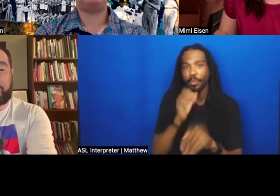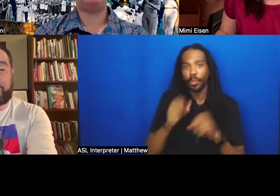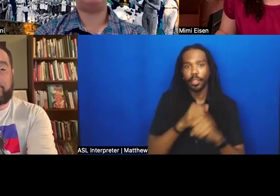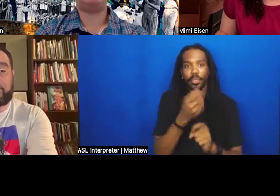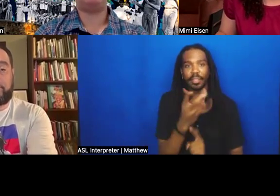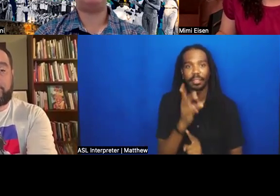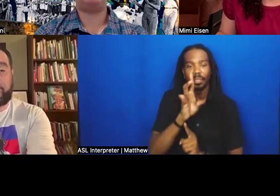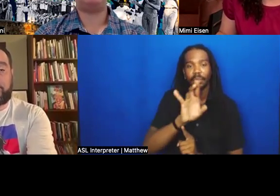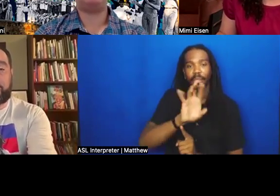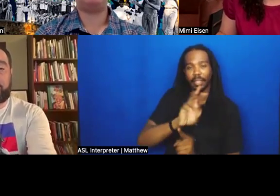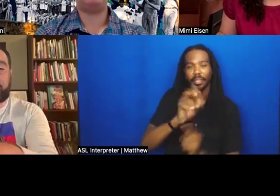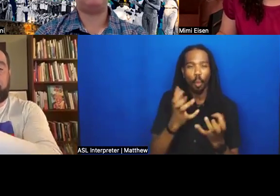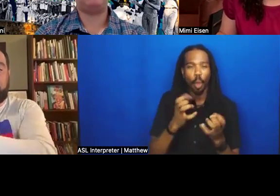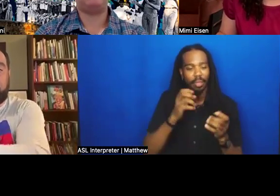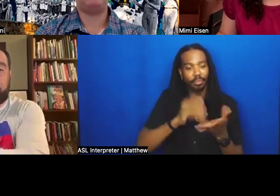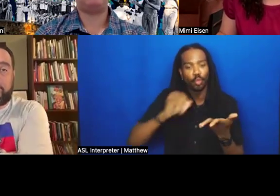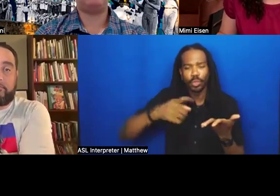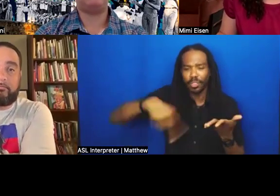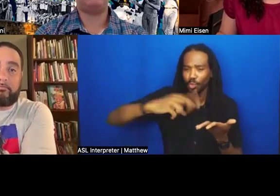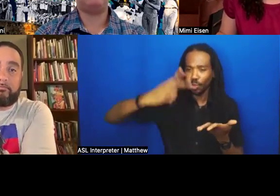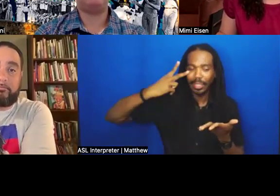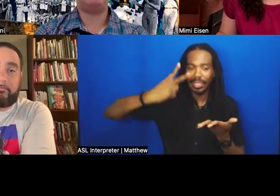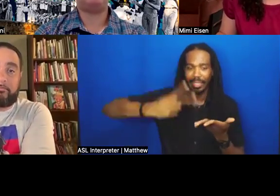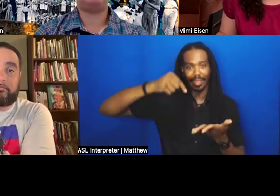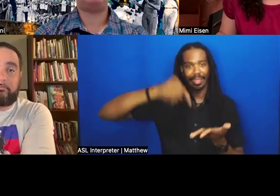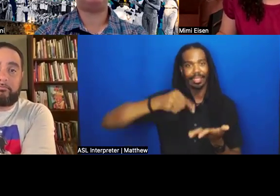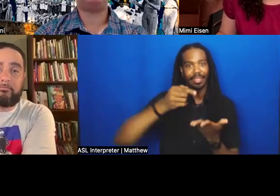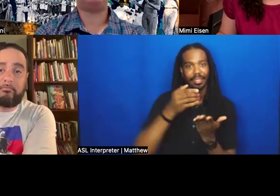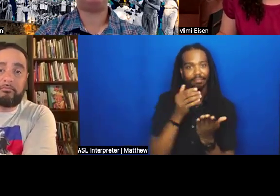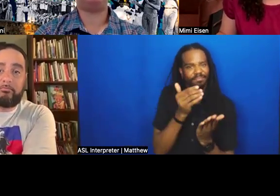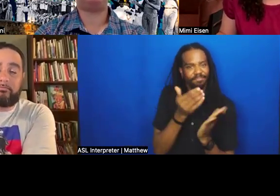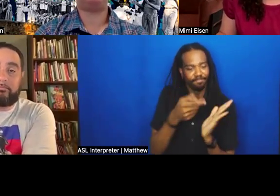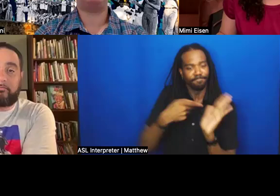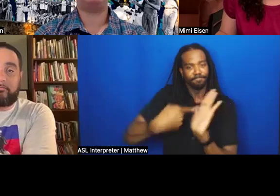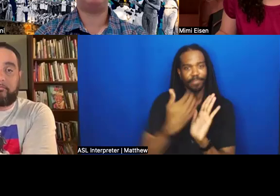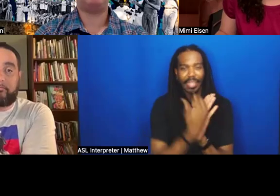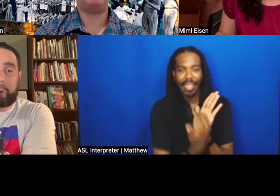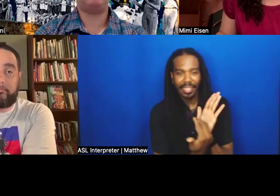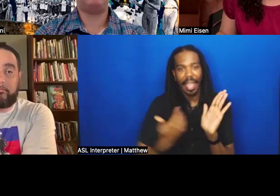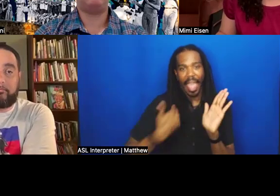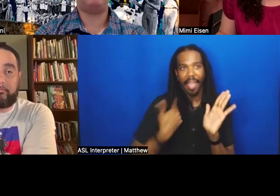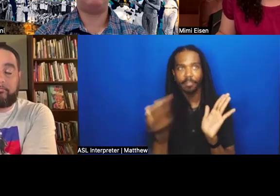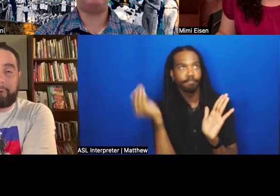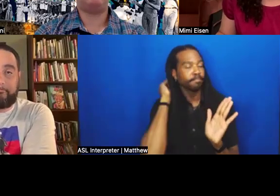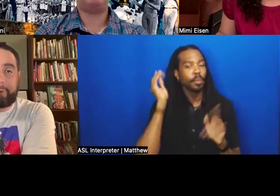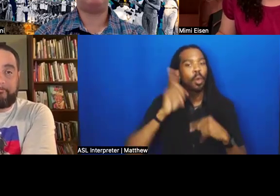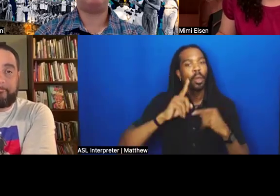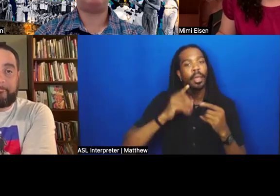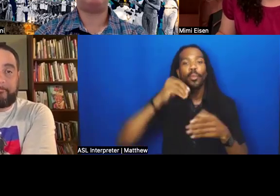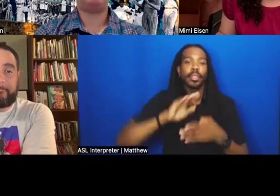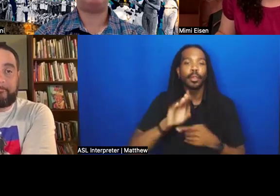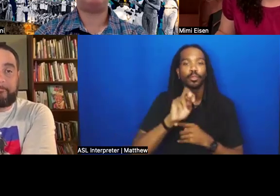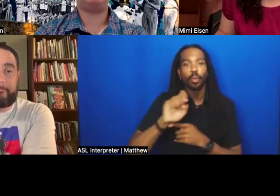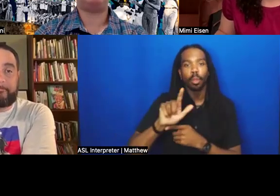want students to see for themselves in this lesson and to have in their toolbox as they read and act upon the world today.